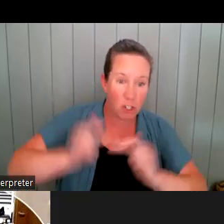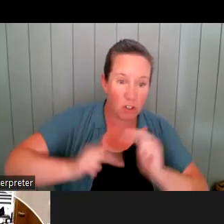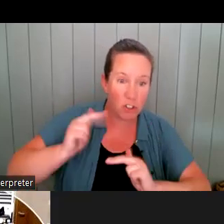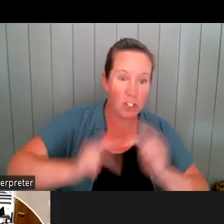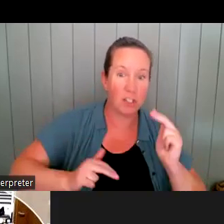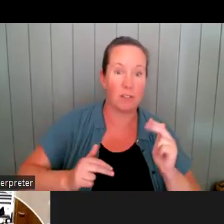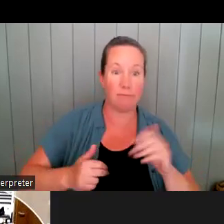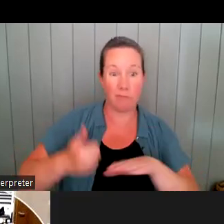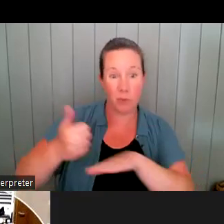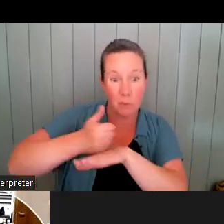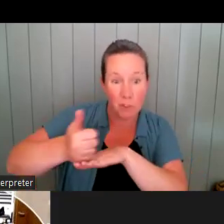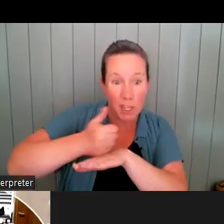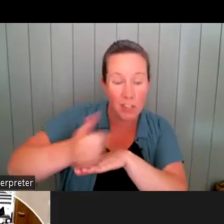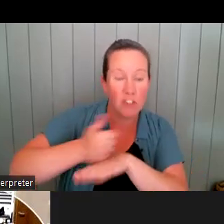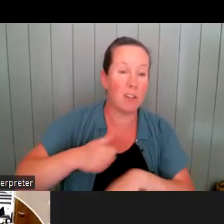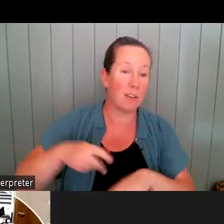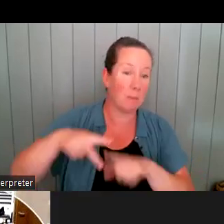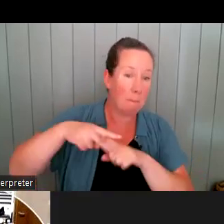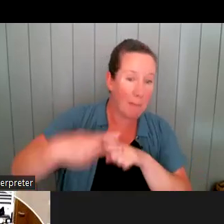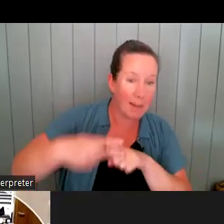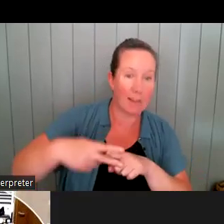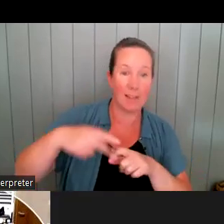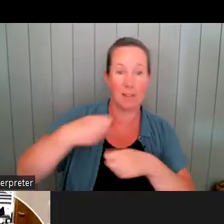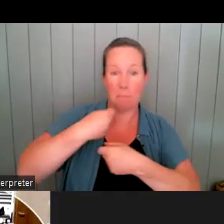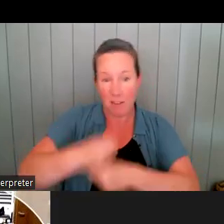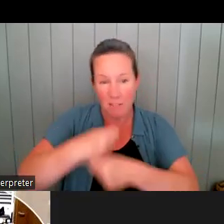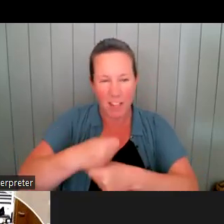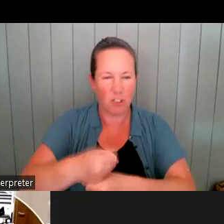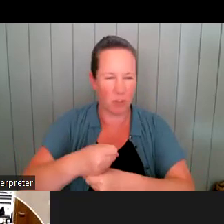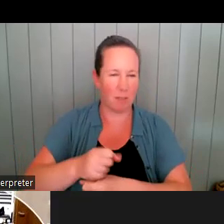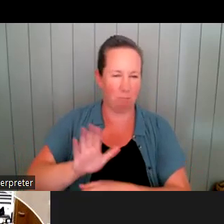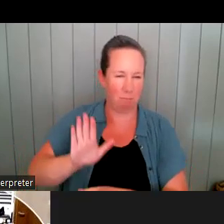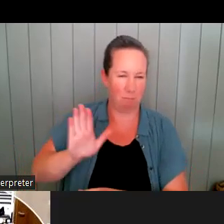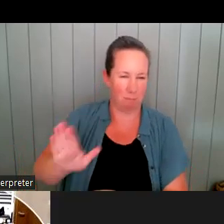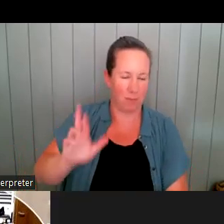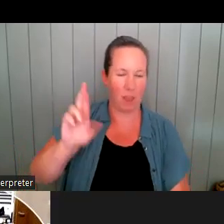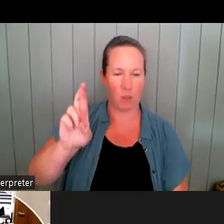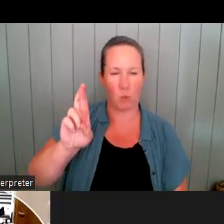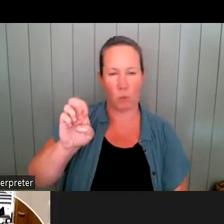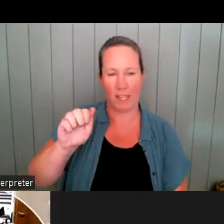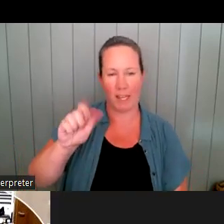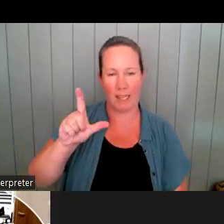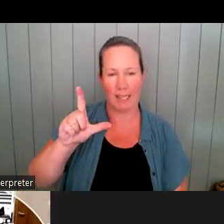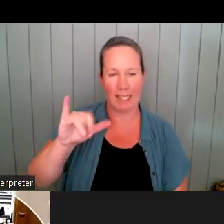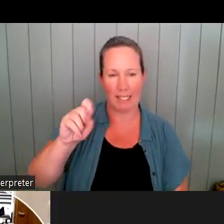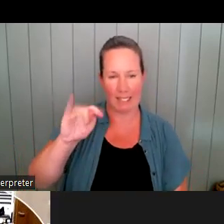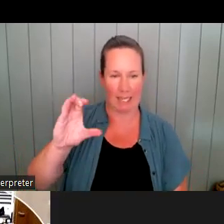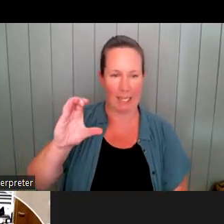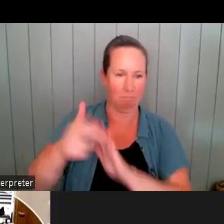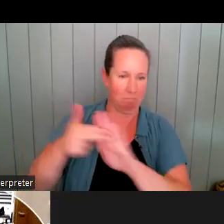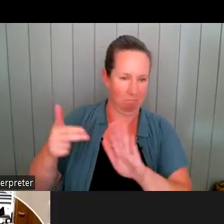transportation, maintenance, and manufacturing. So that's kind of the realistic people. Okay, we're going to look